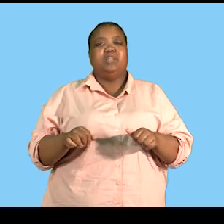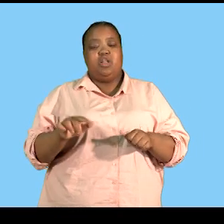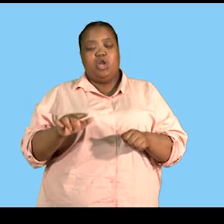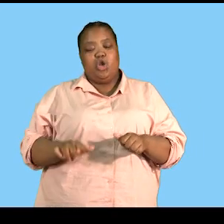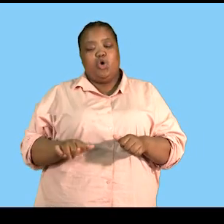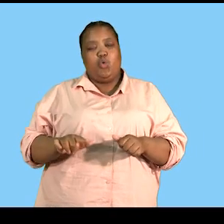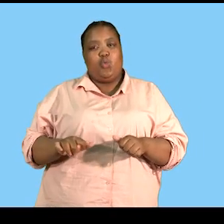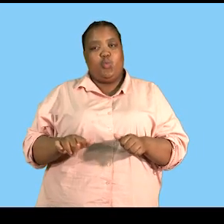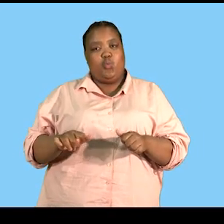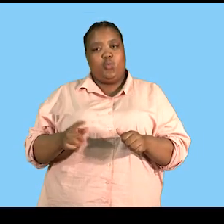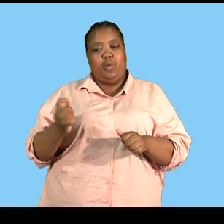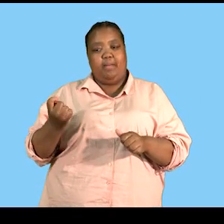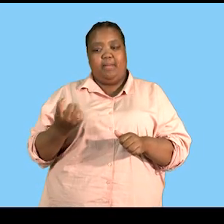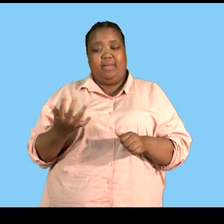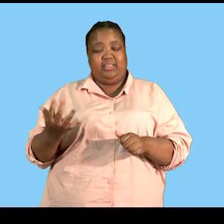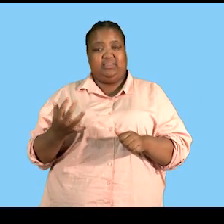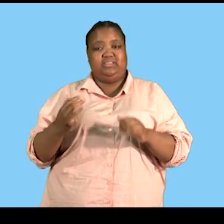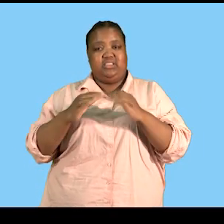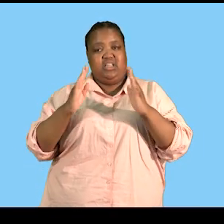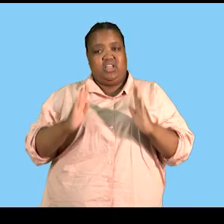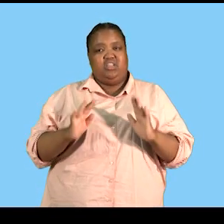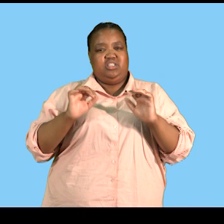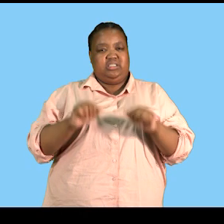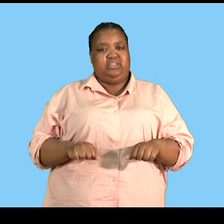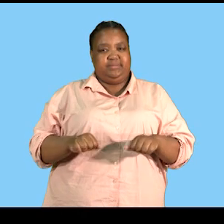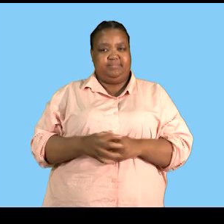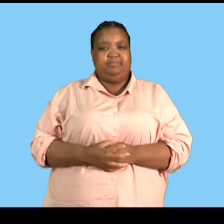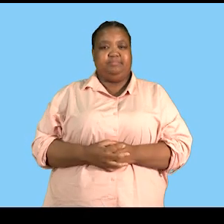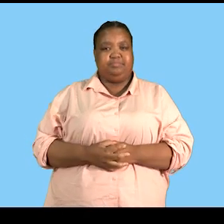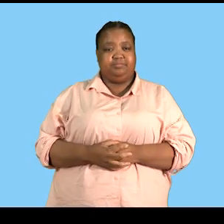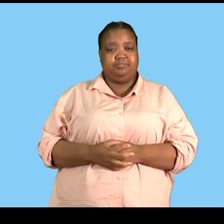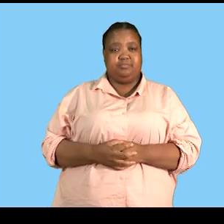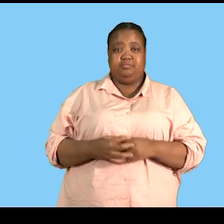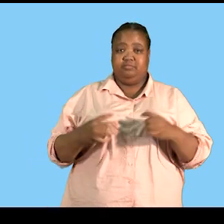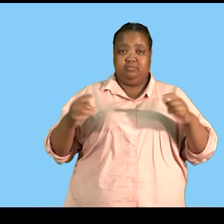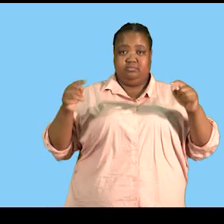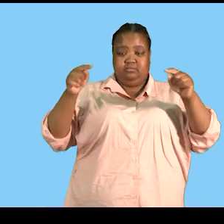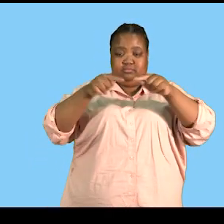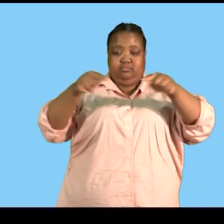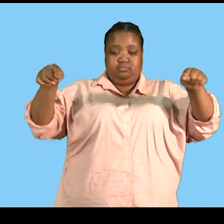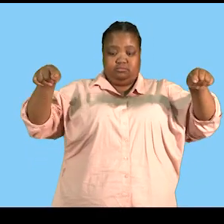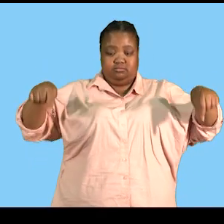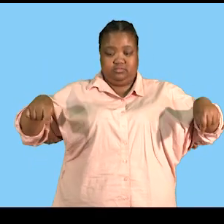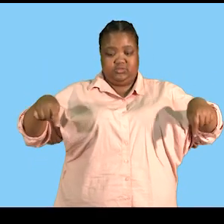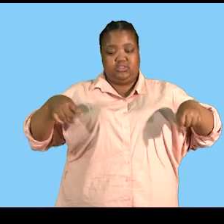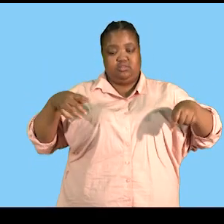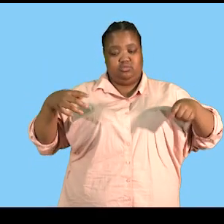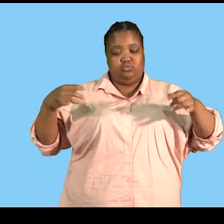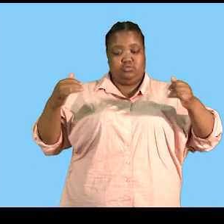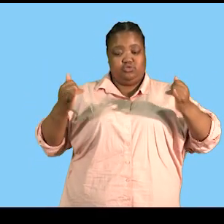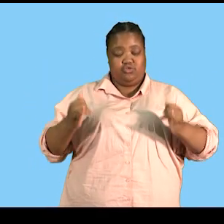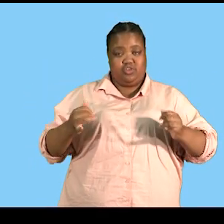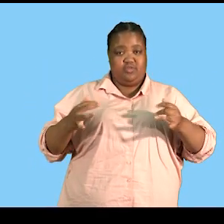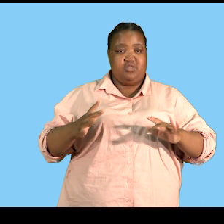of a low-cost house. Study the floor plan and answer the questions that follow.